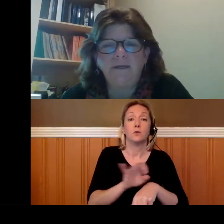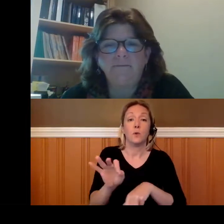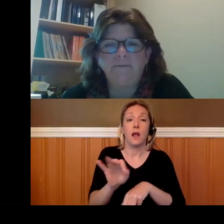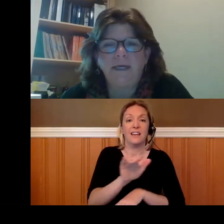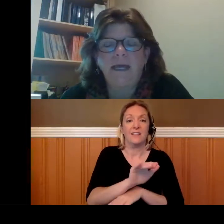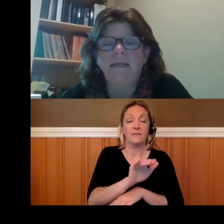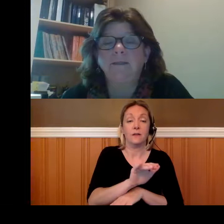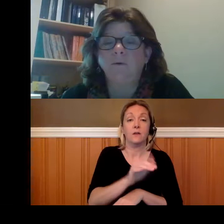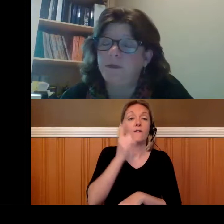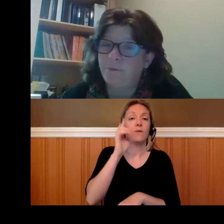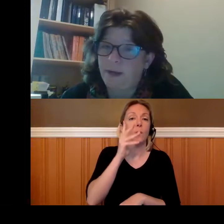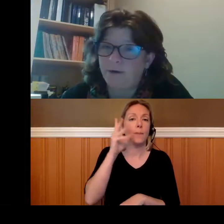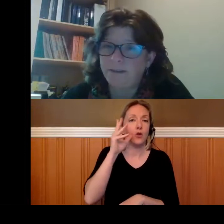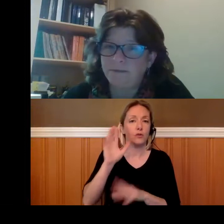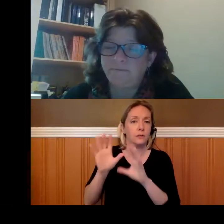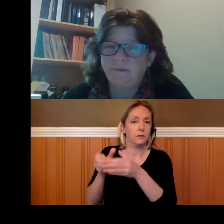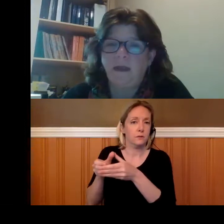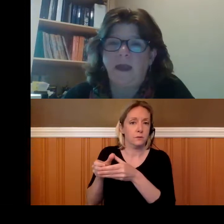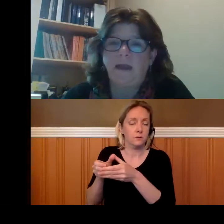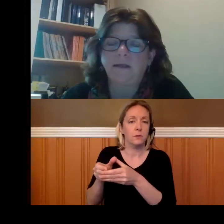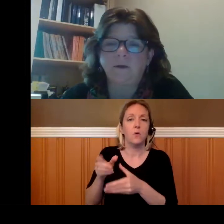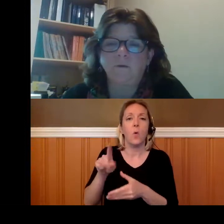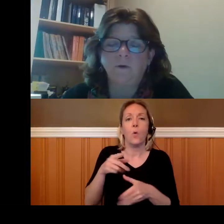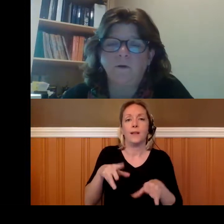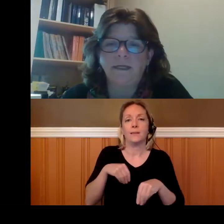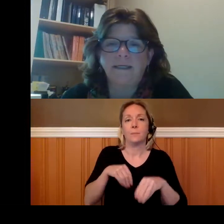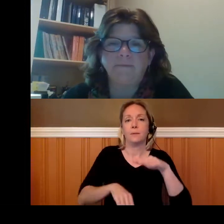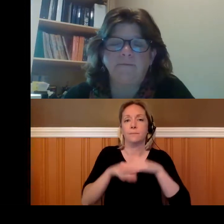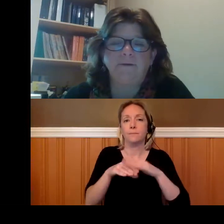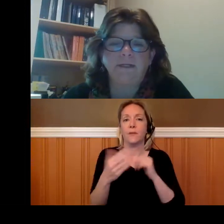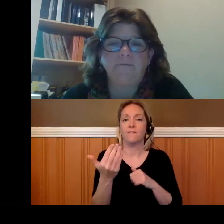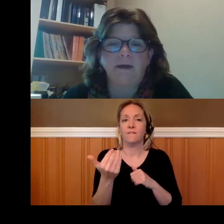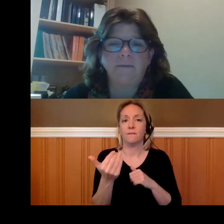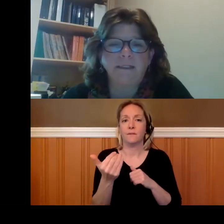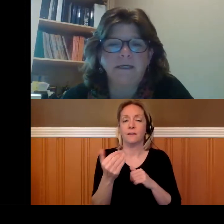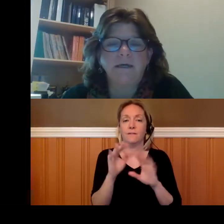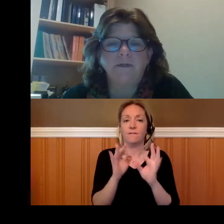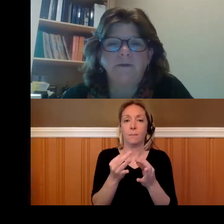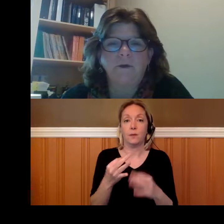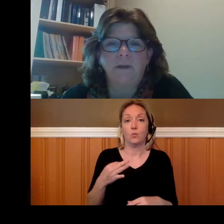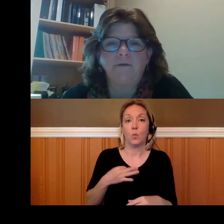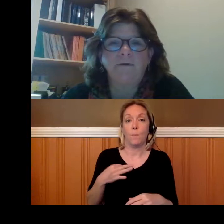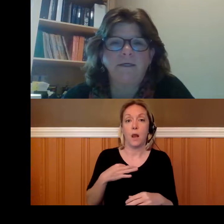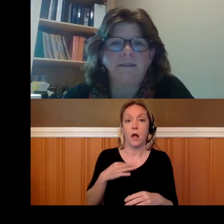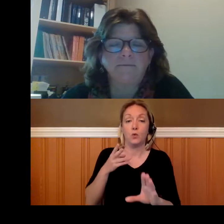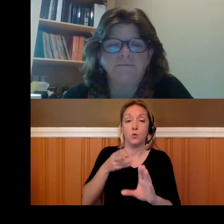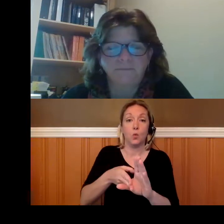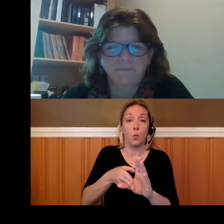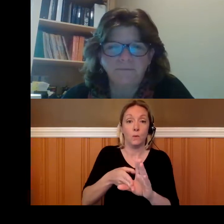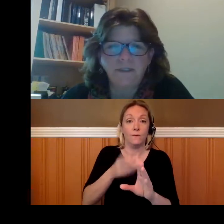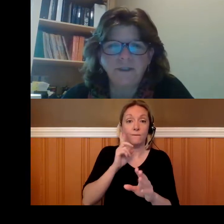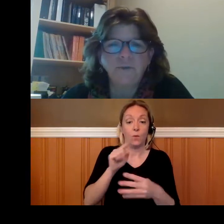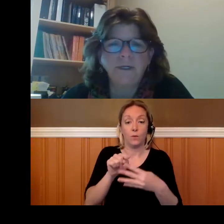only for parents, and we're only accepting 15 families to apply for this, to join us for